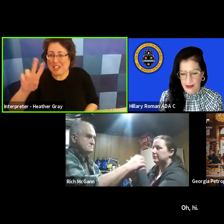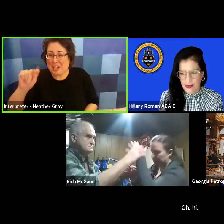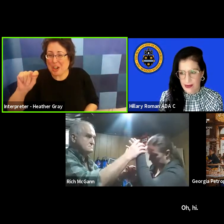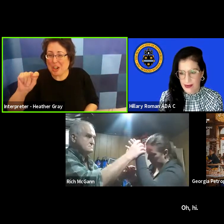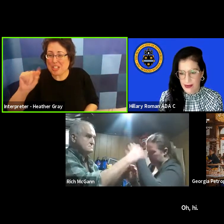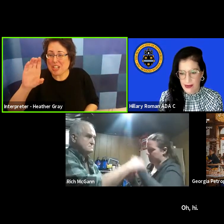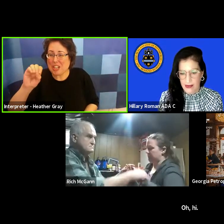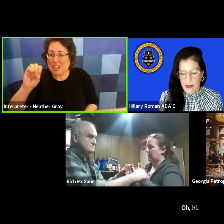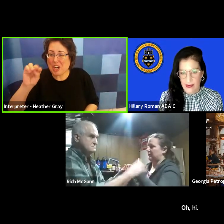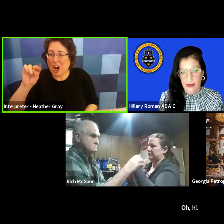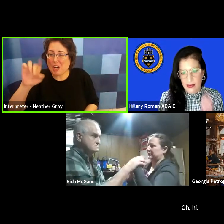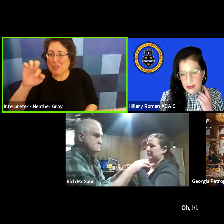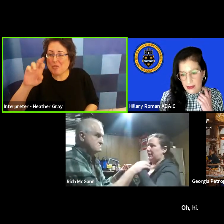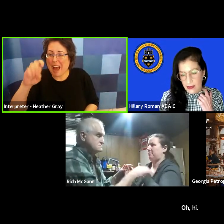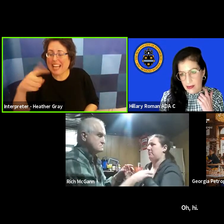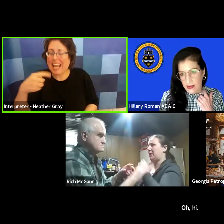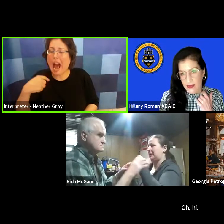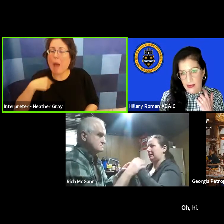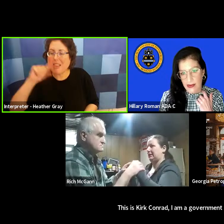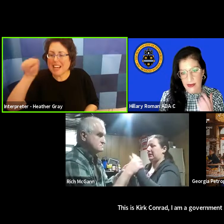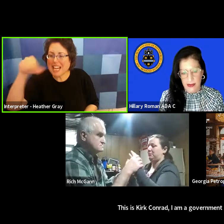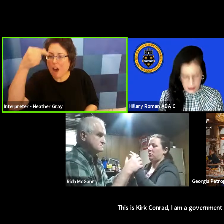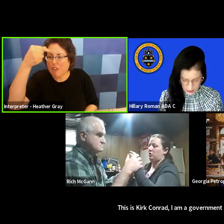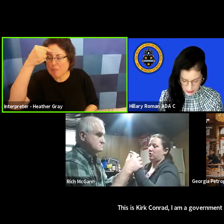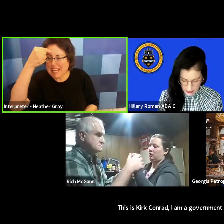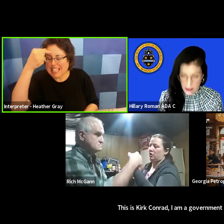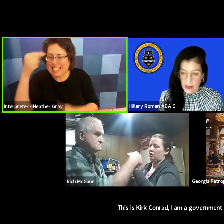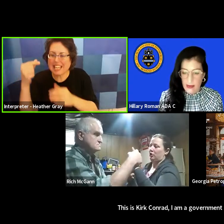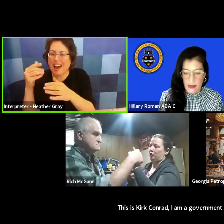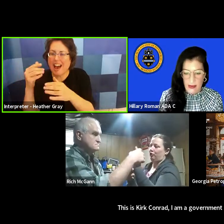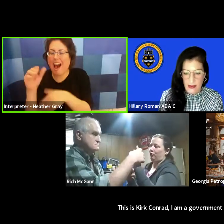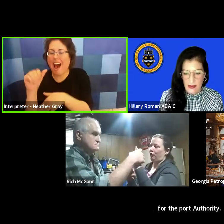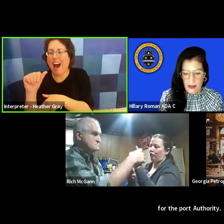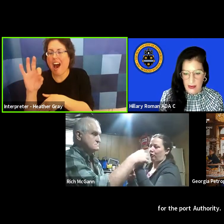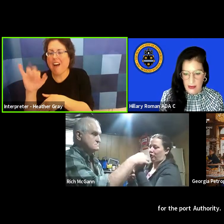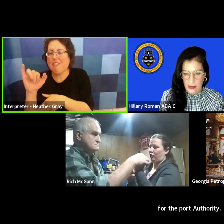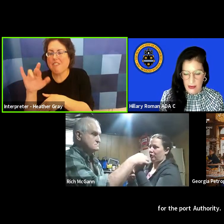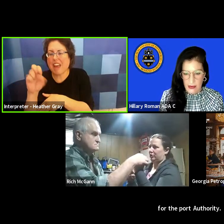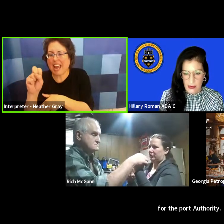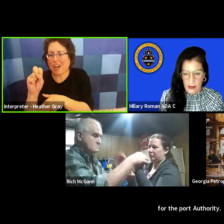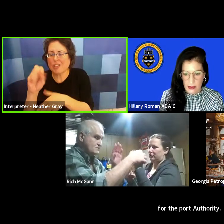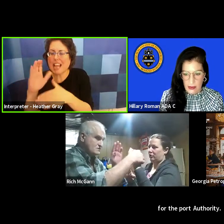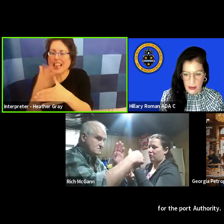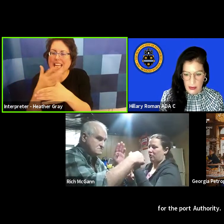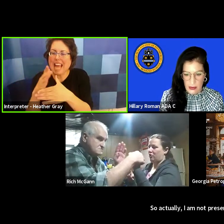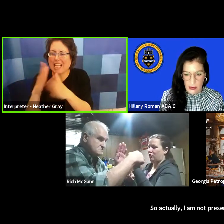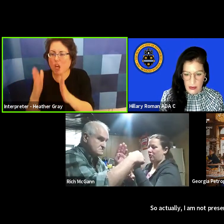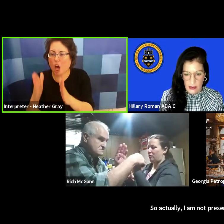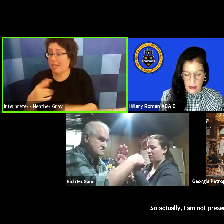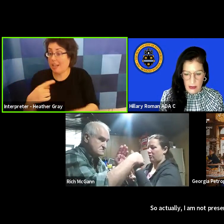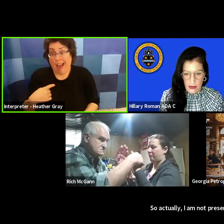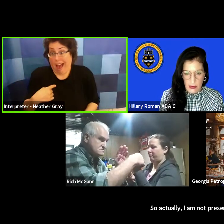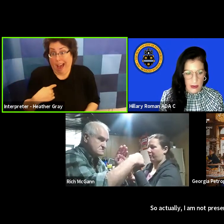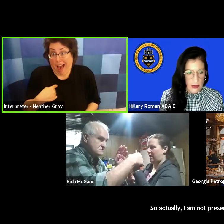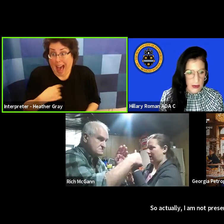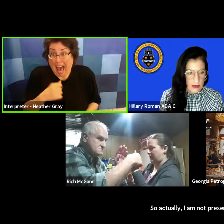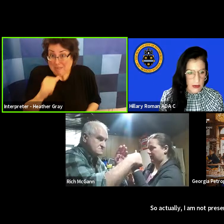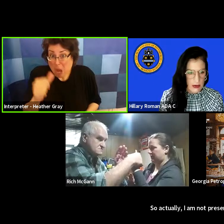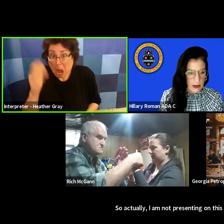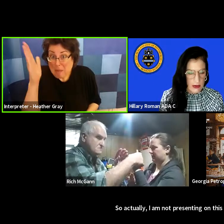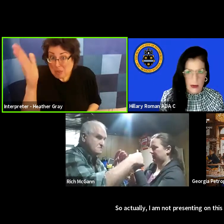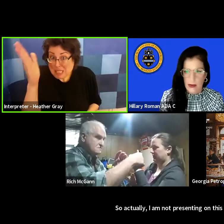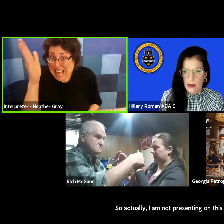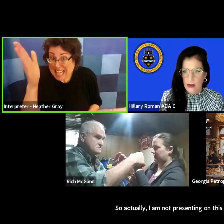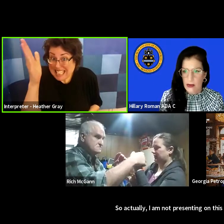government affairs liaison for the Port Authority. So actually, I am not presenting on this. Rather, our